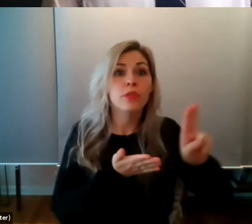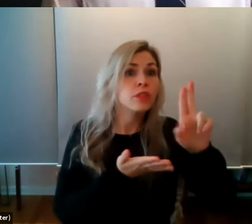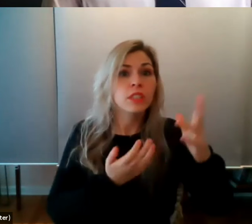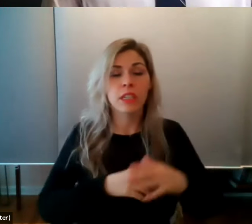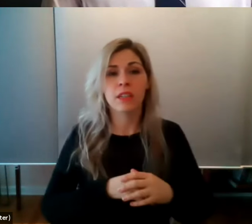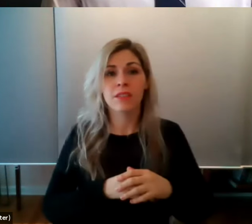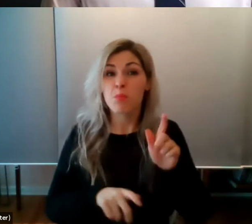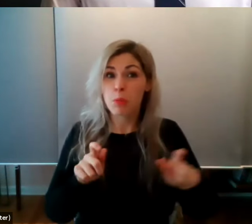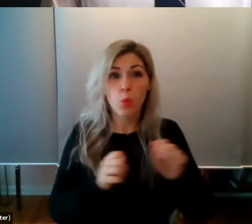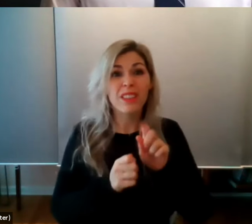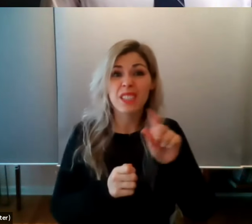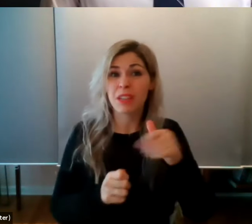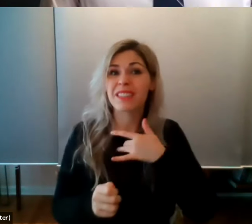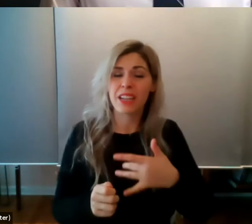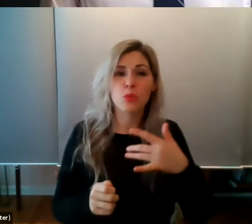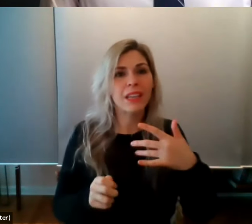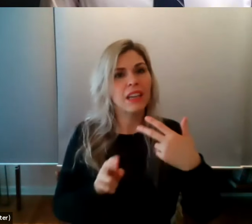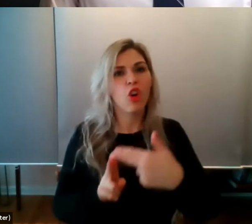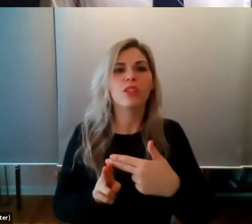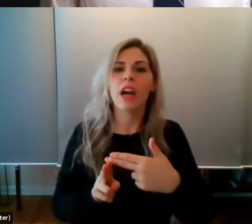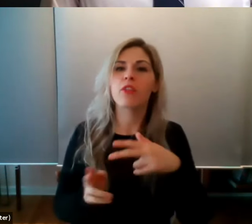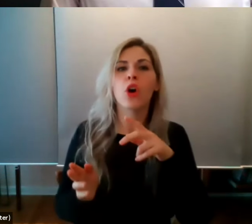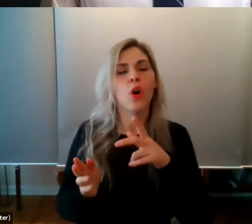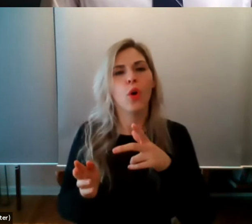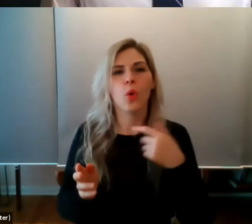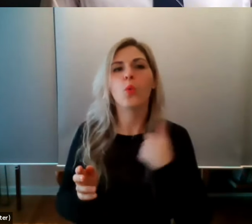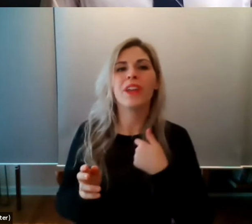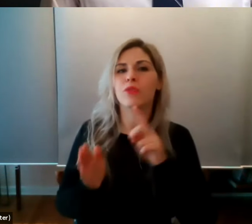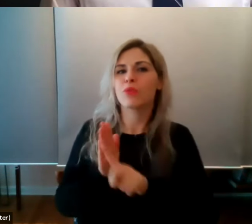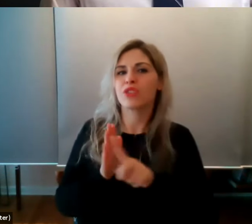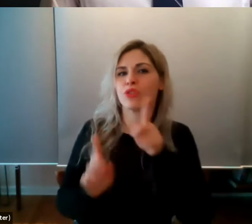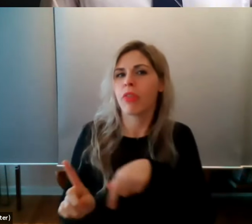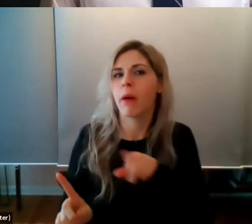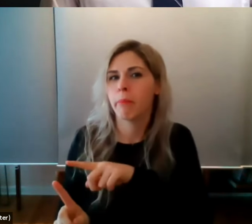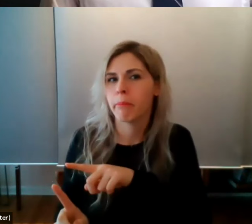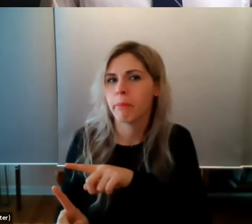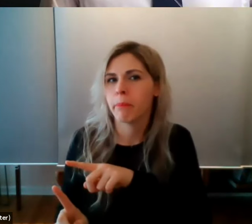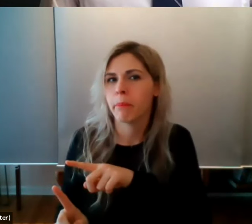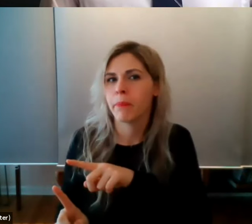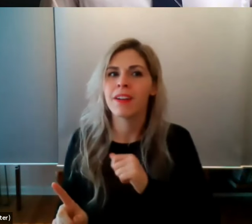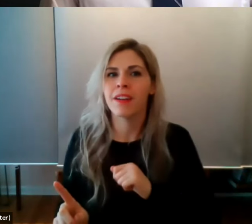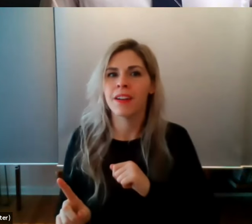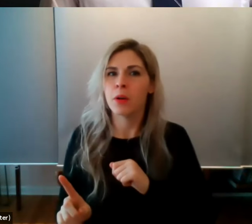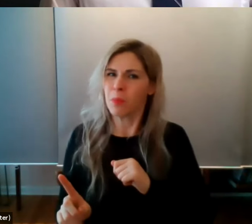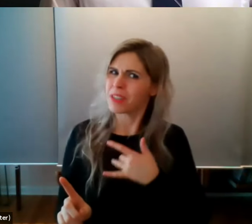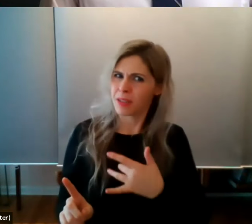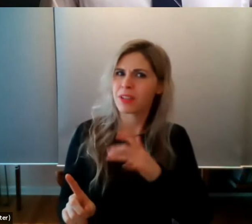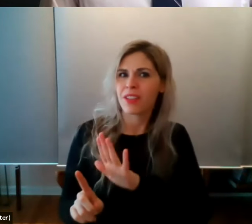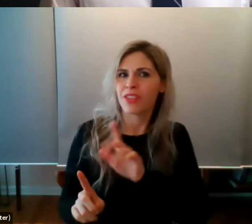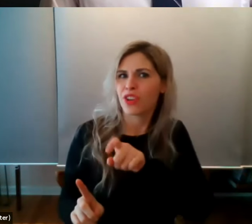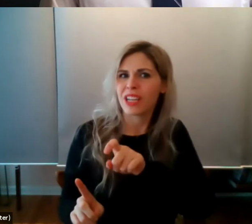people with disabilities are often seen as subjects, but often their needs aren't necessarily considered,